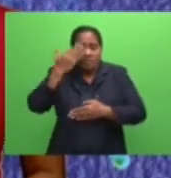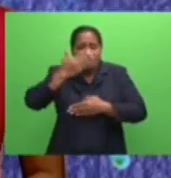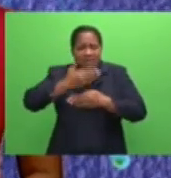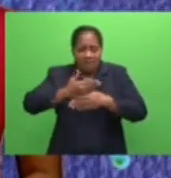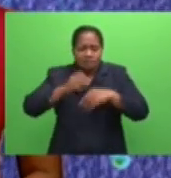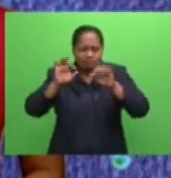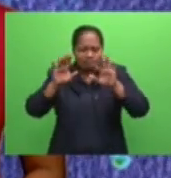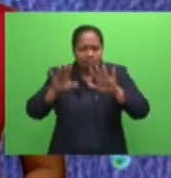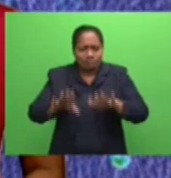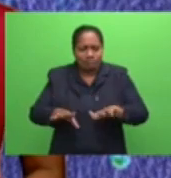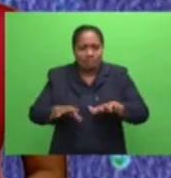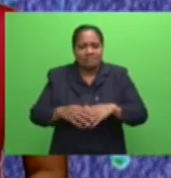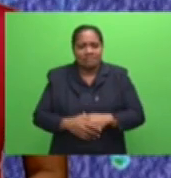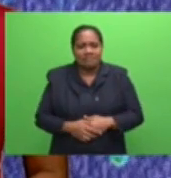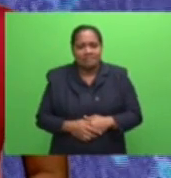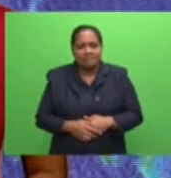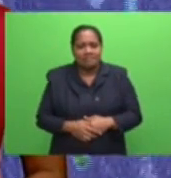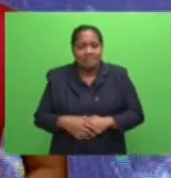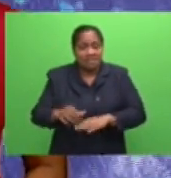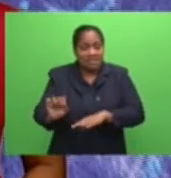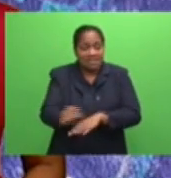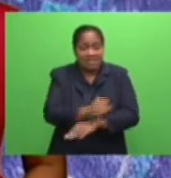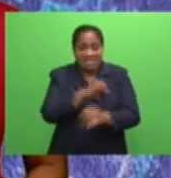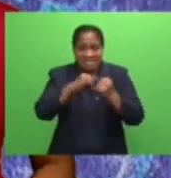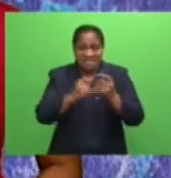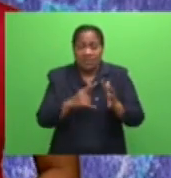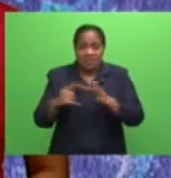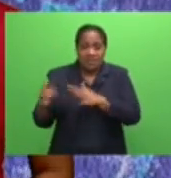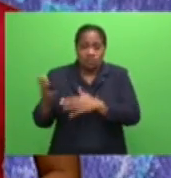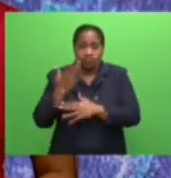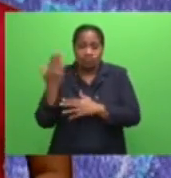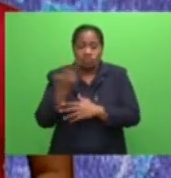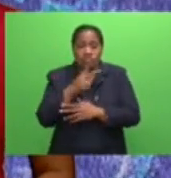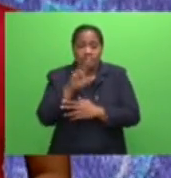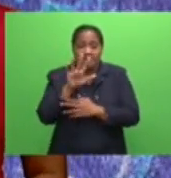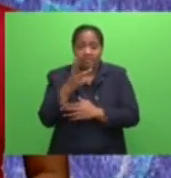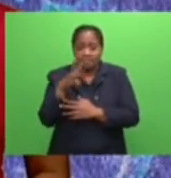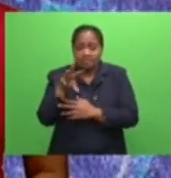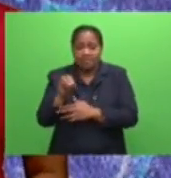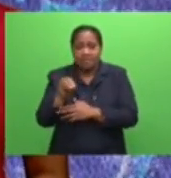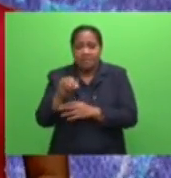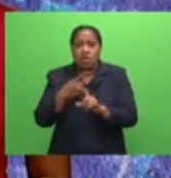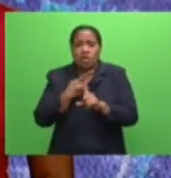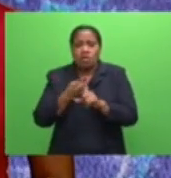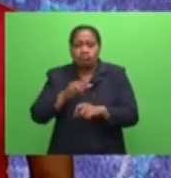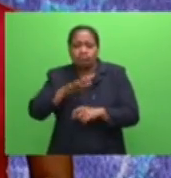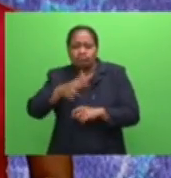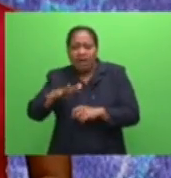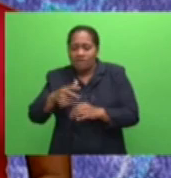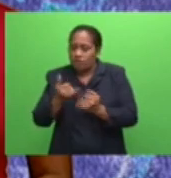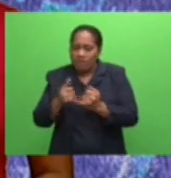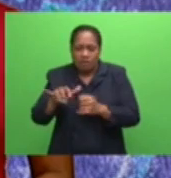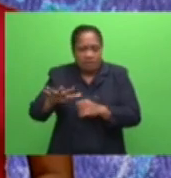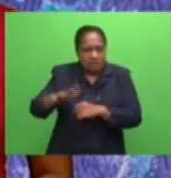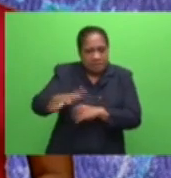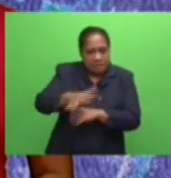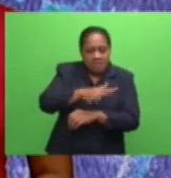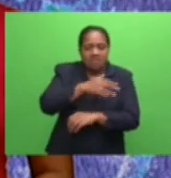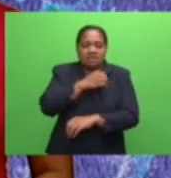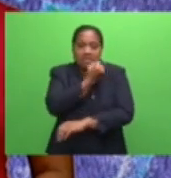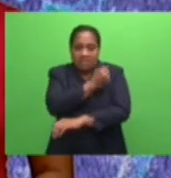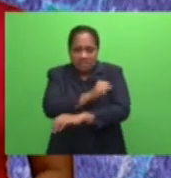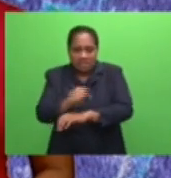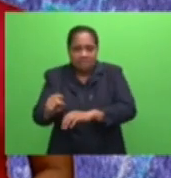showers as well. At sea, southeast winds 25 to 30 knots, rough to very rough seas. Now turning